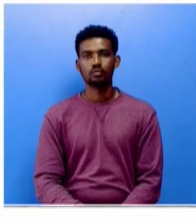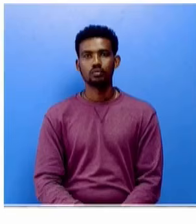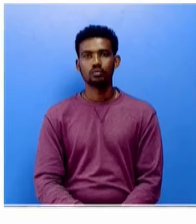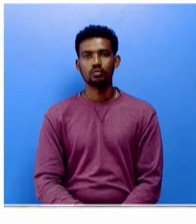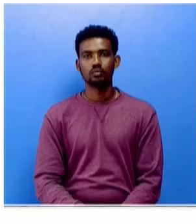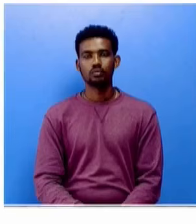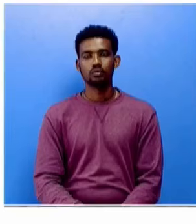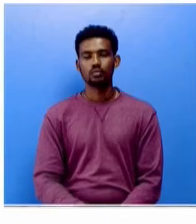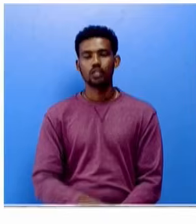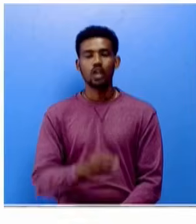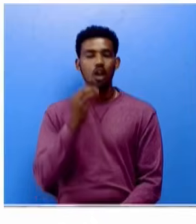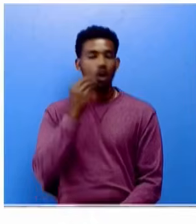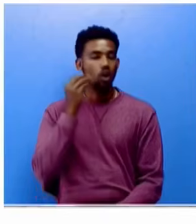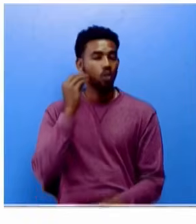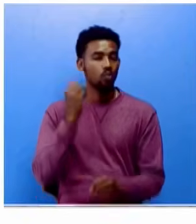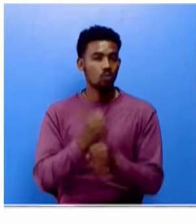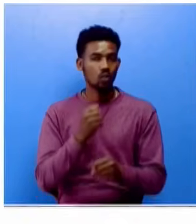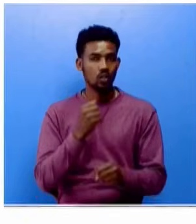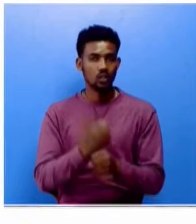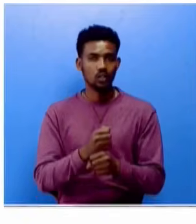The instruction says write